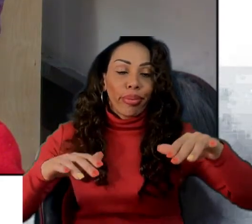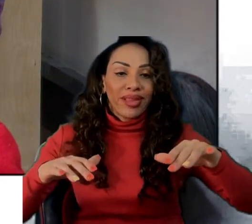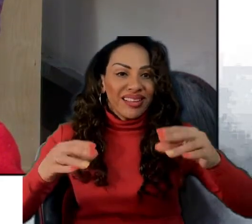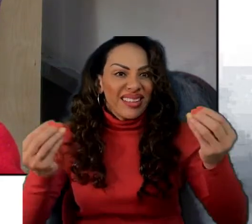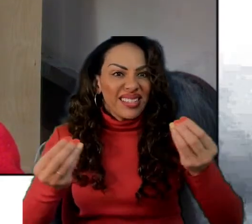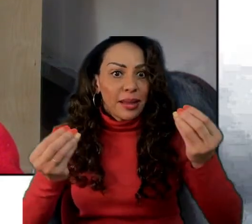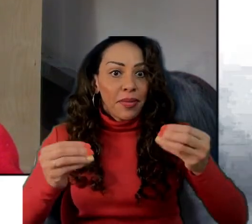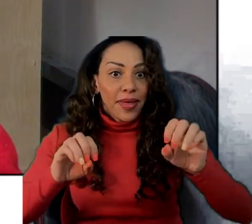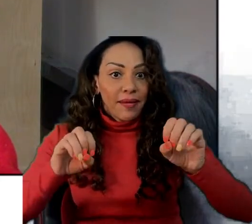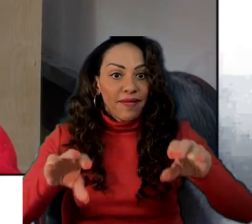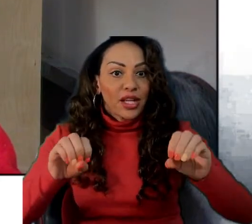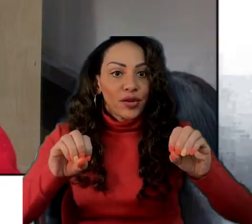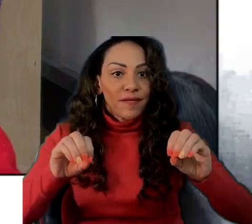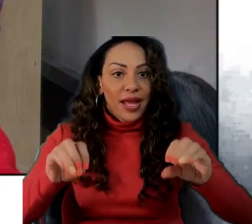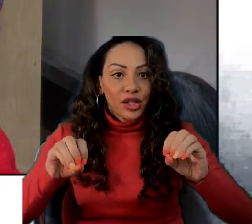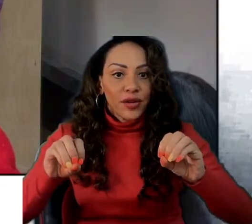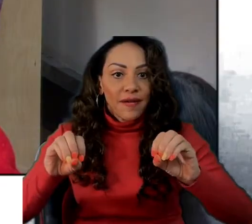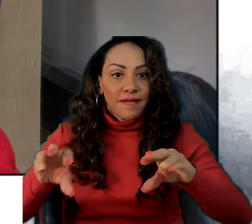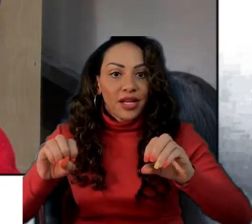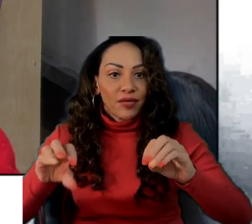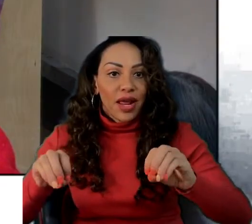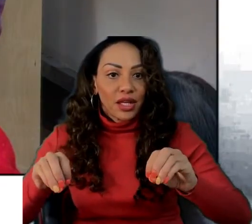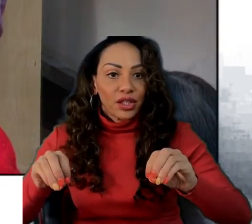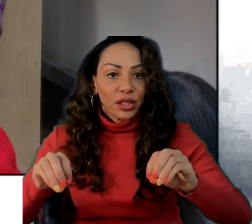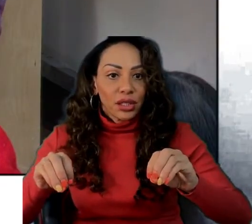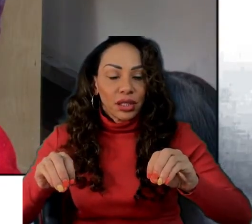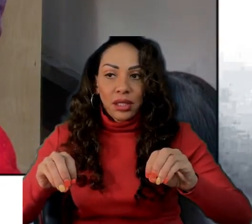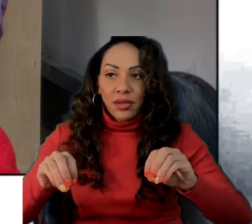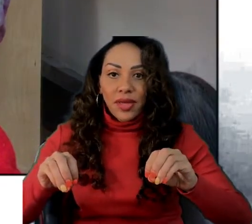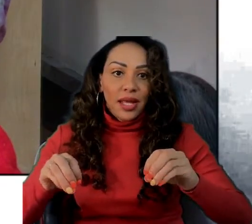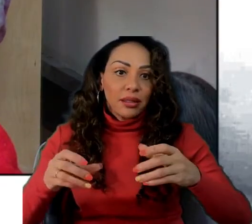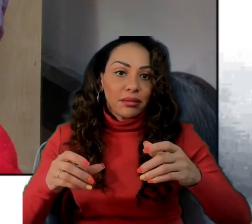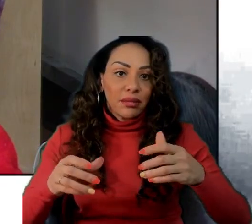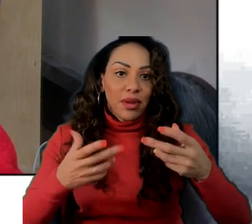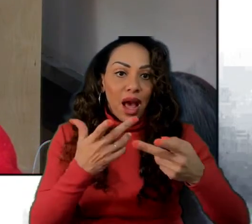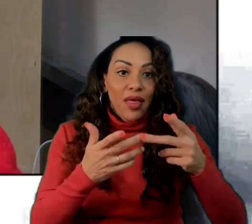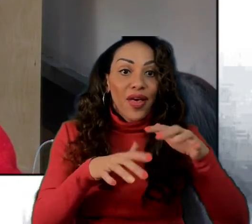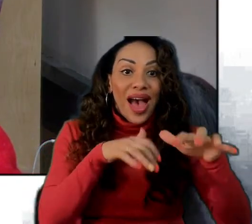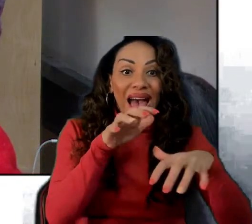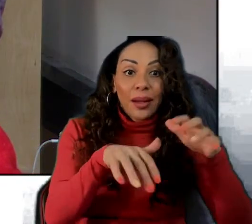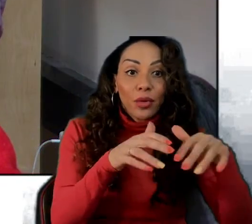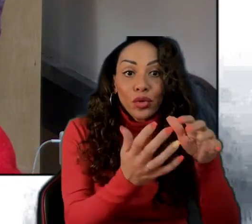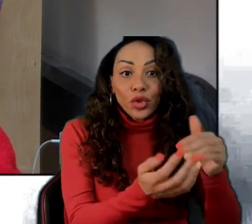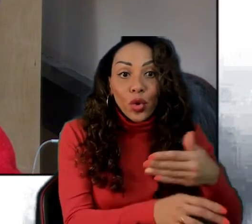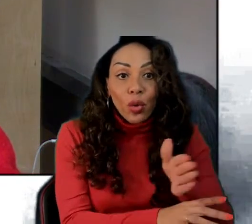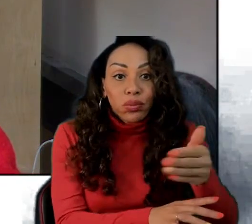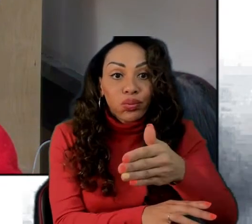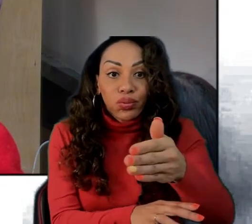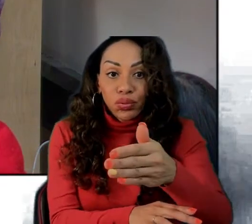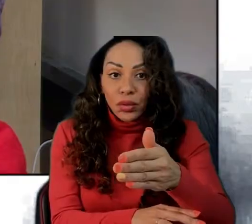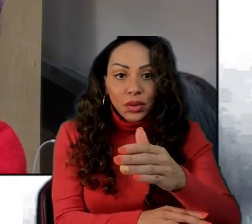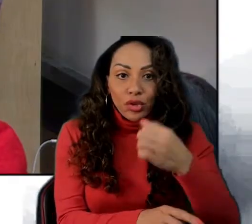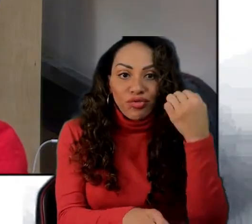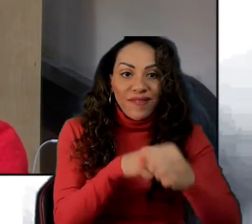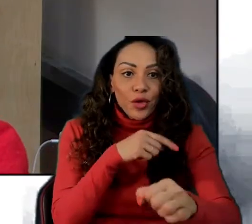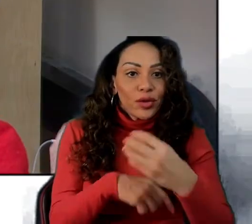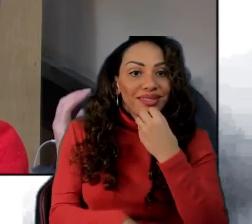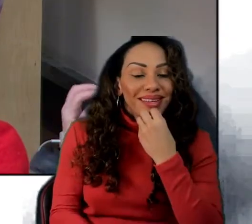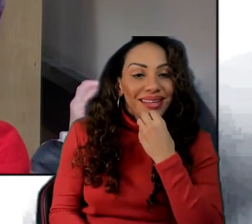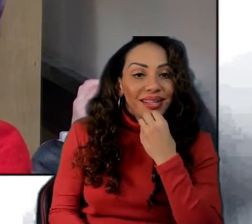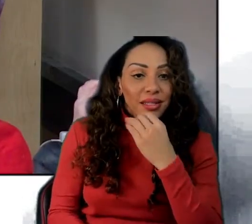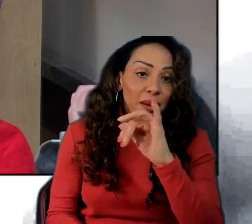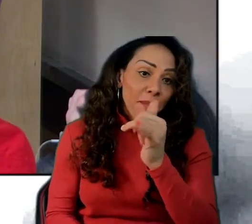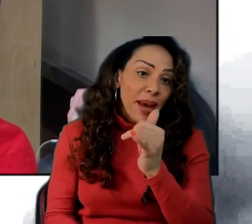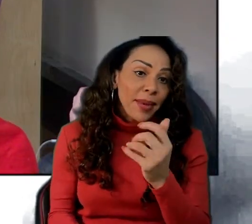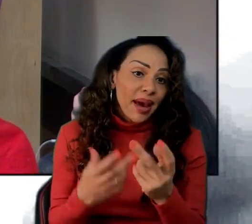scares away a predator, that's one reason. Like, and there might be secondary, like kind of symbiotic reasons as